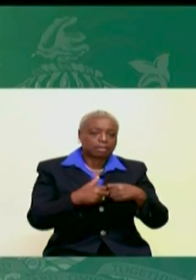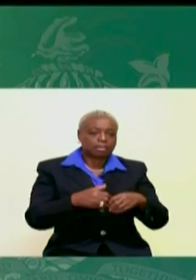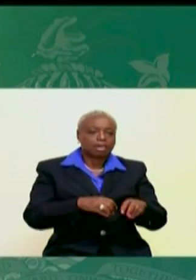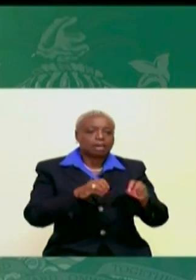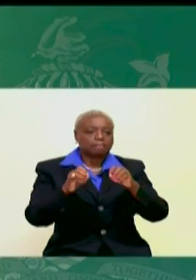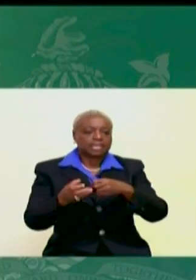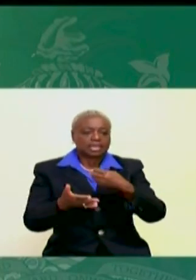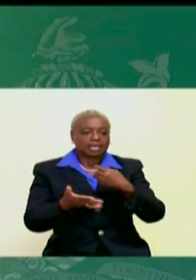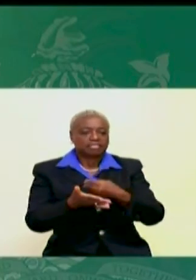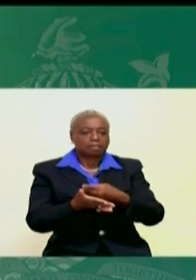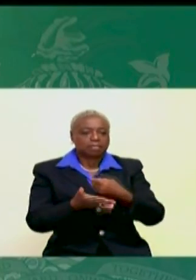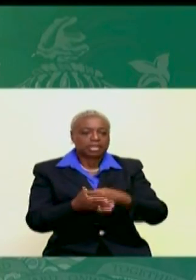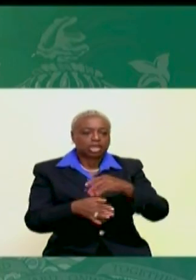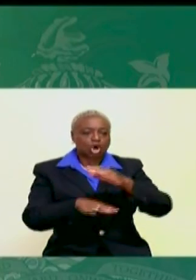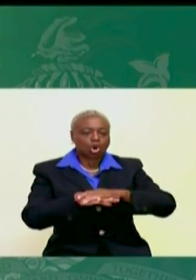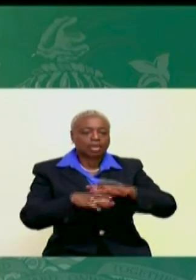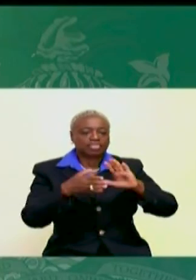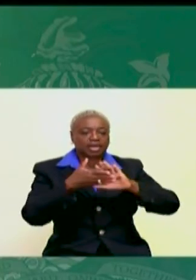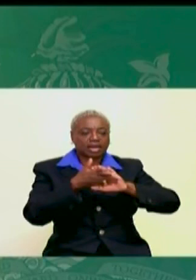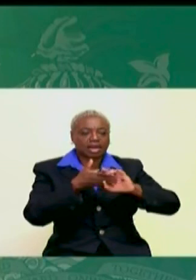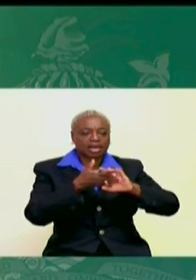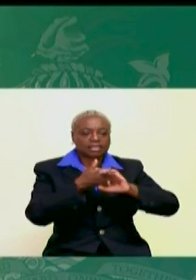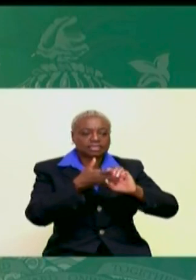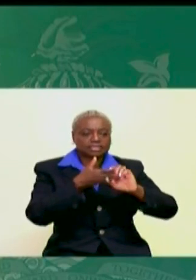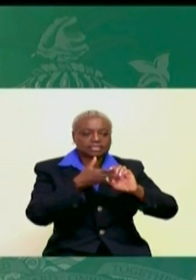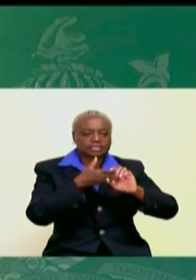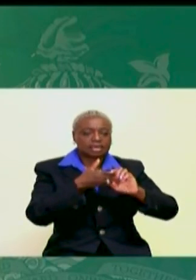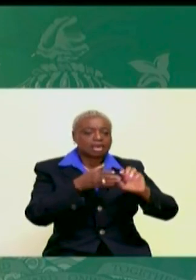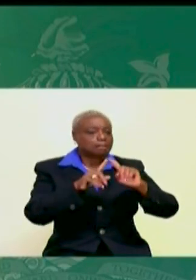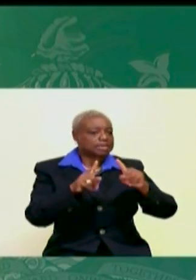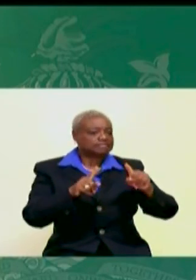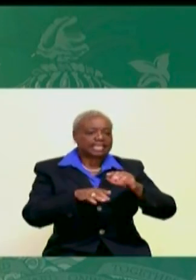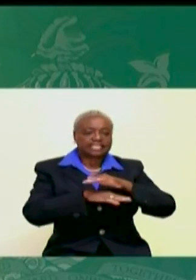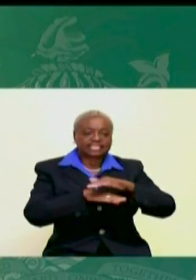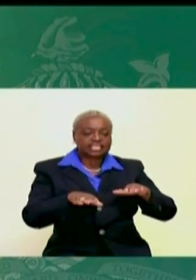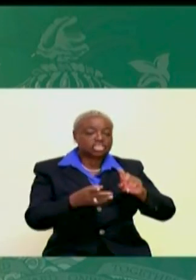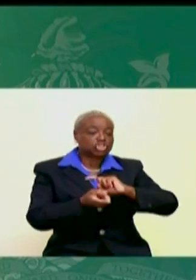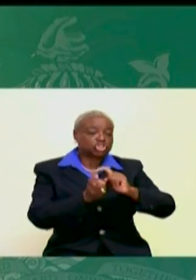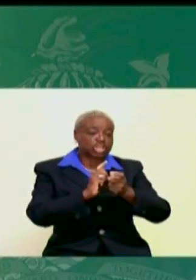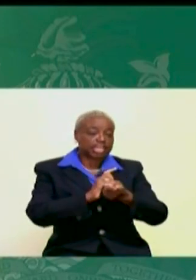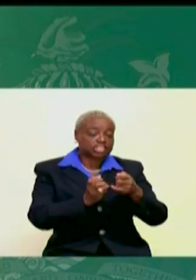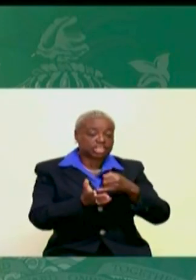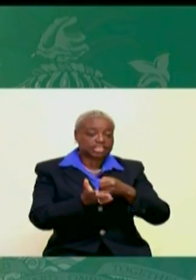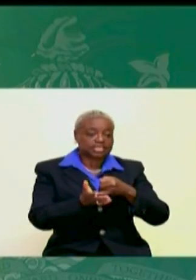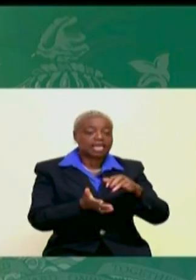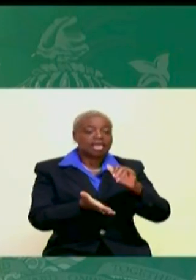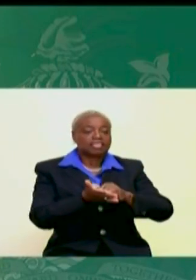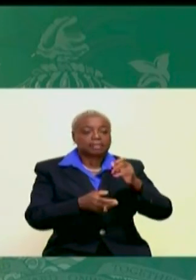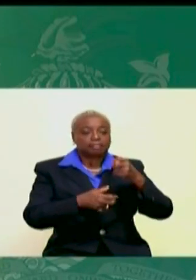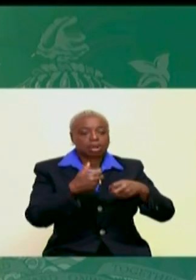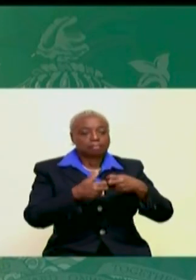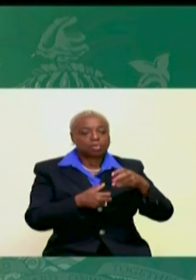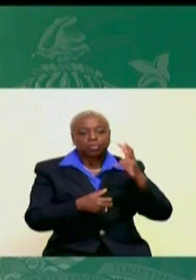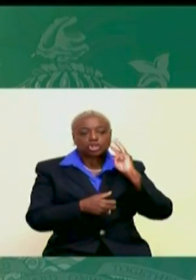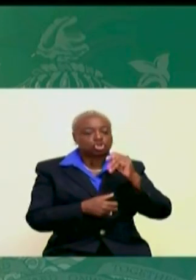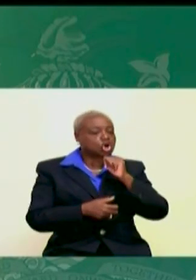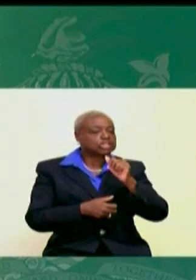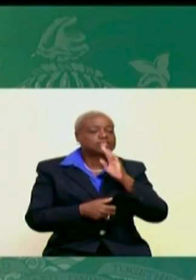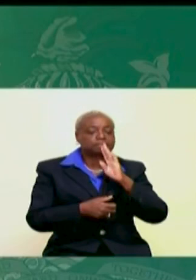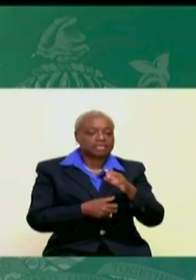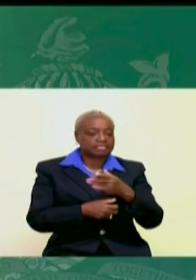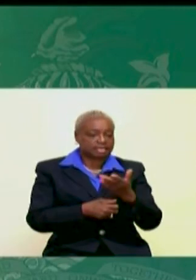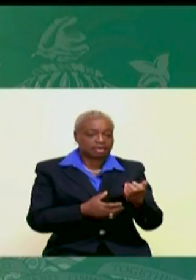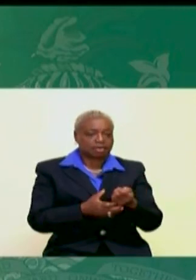problem sometimes. But we would not have had the problem had they not changed it. Had the former administration not changed it. We did have the